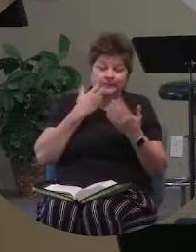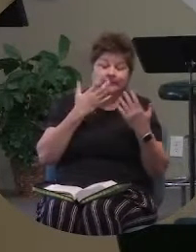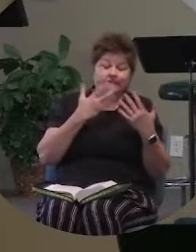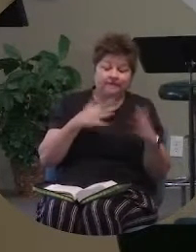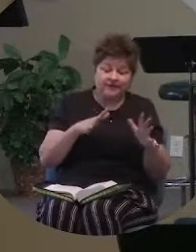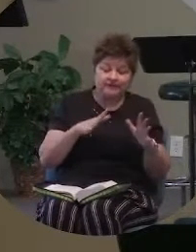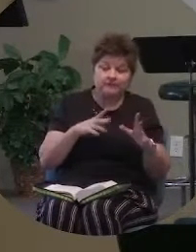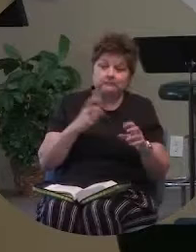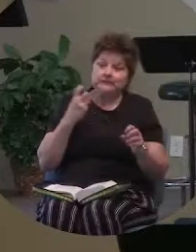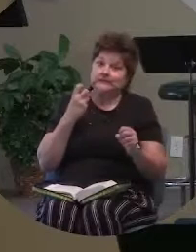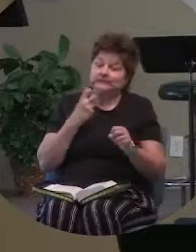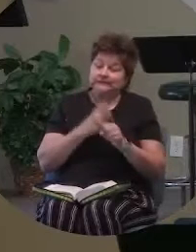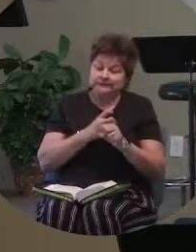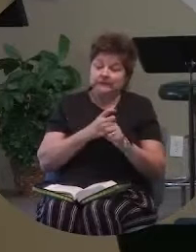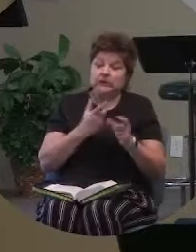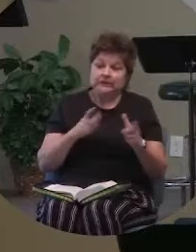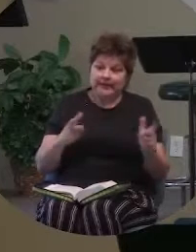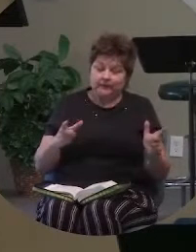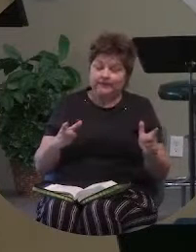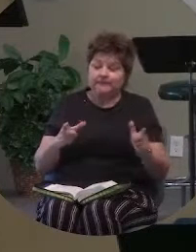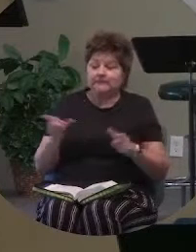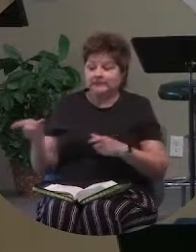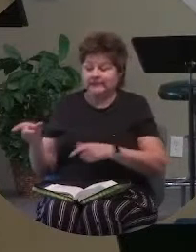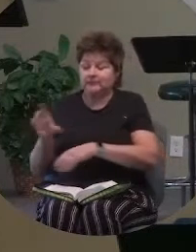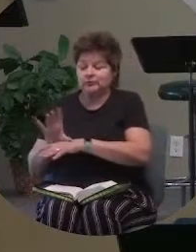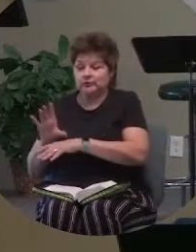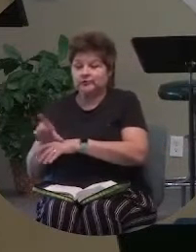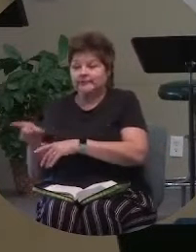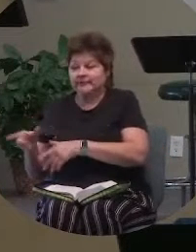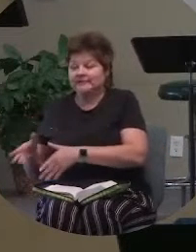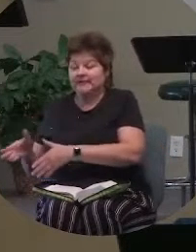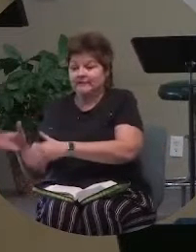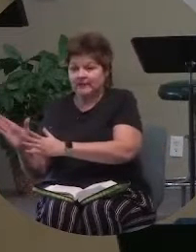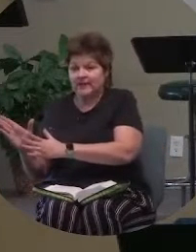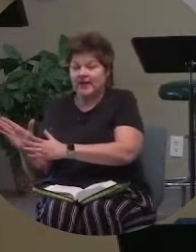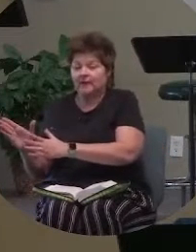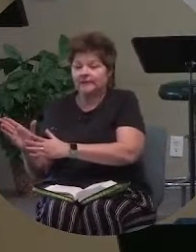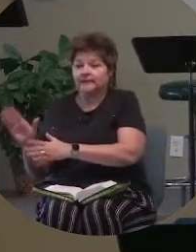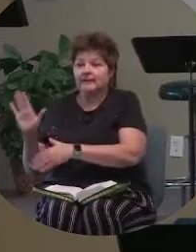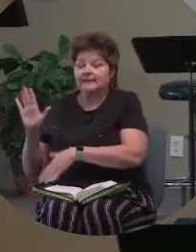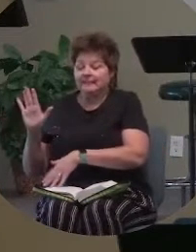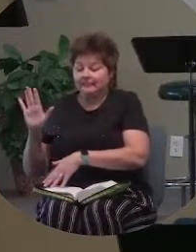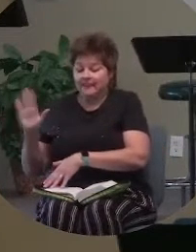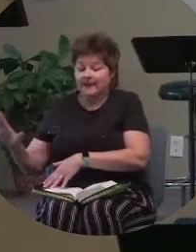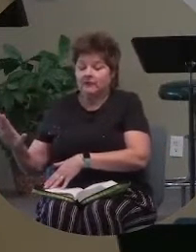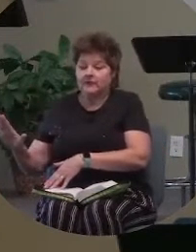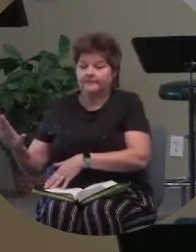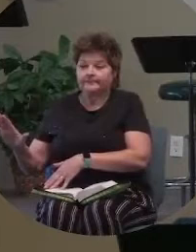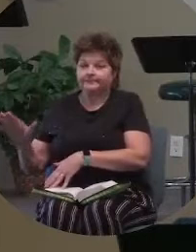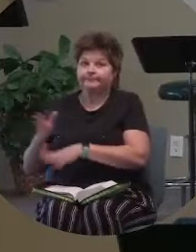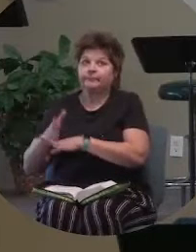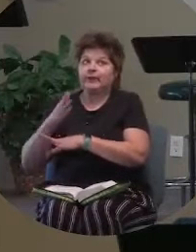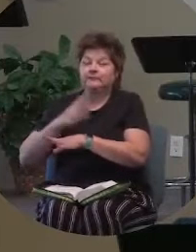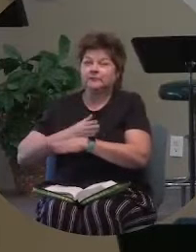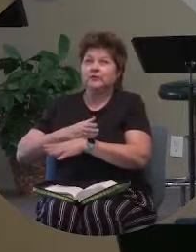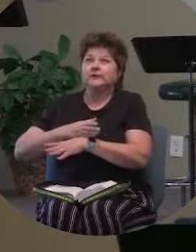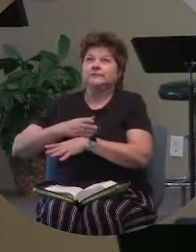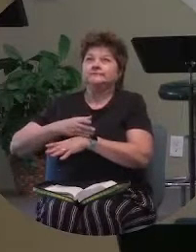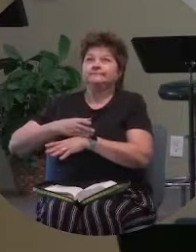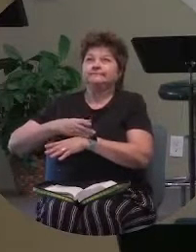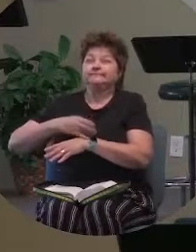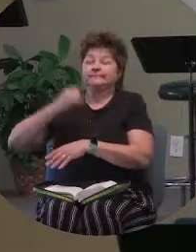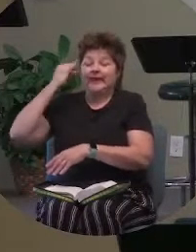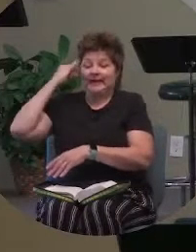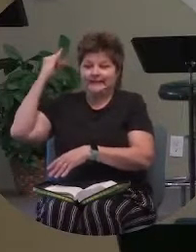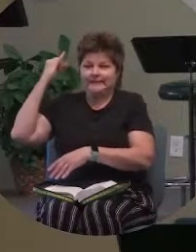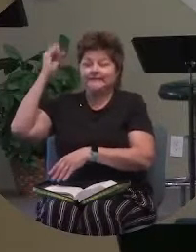language to the Corinthian church because they've allowed their presuppositions and their want-tos and their likes and their